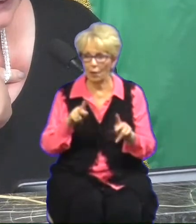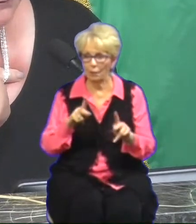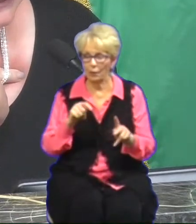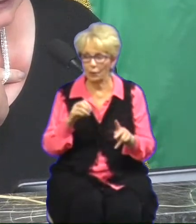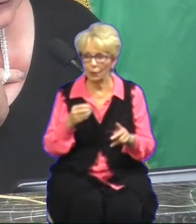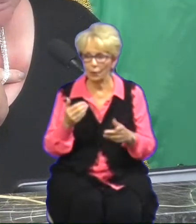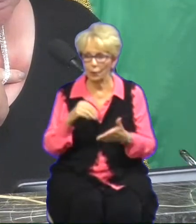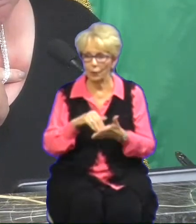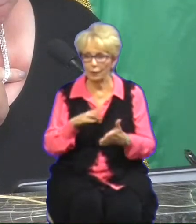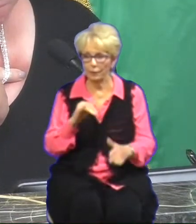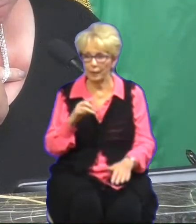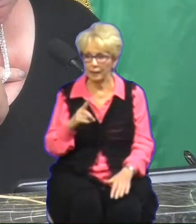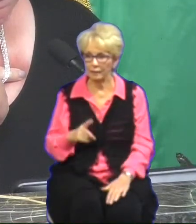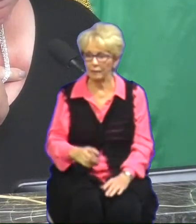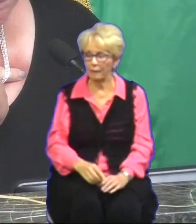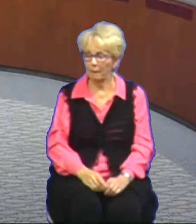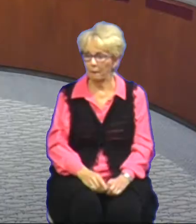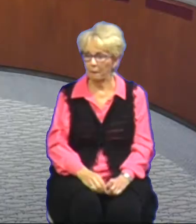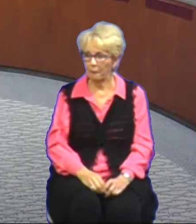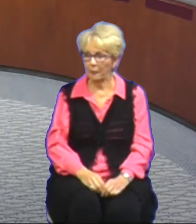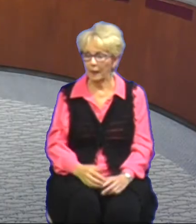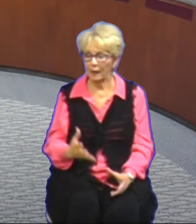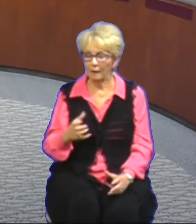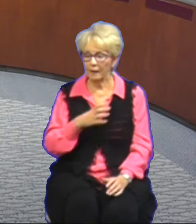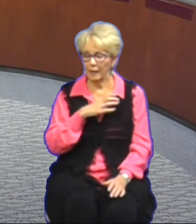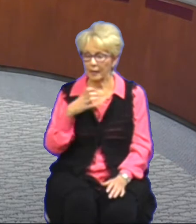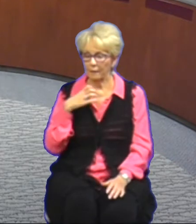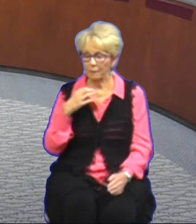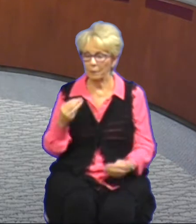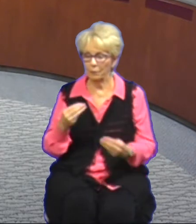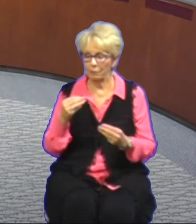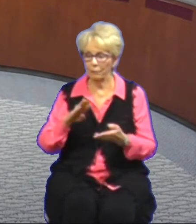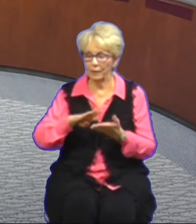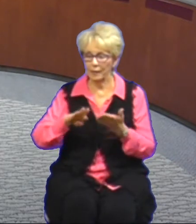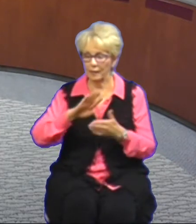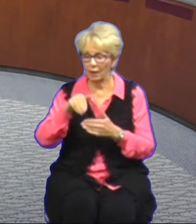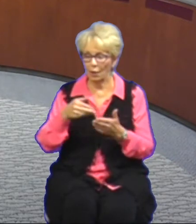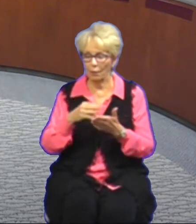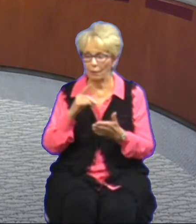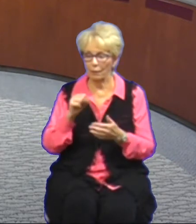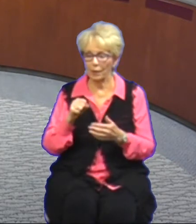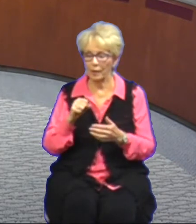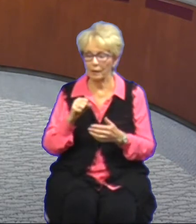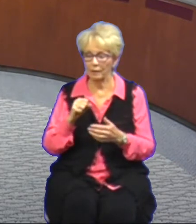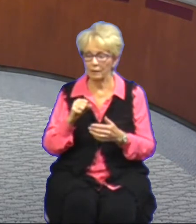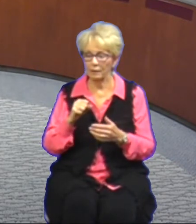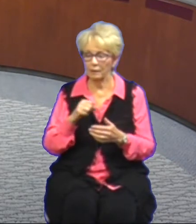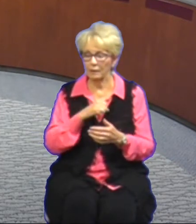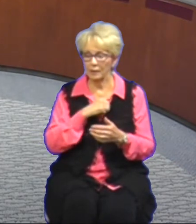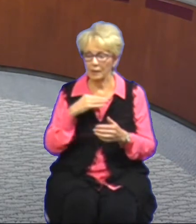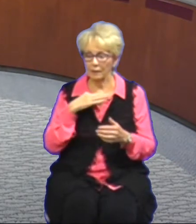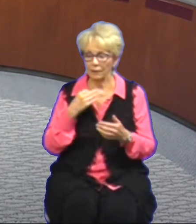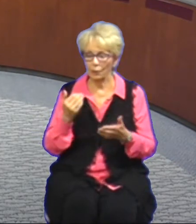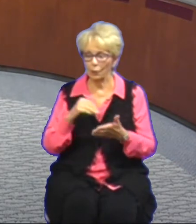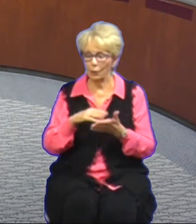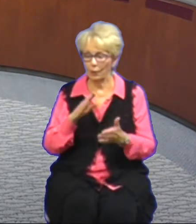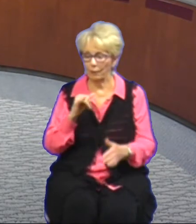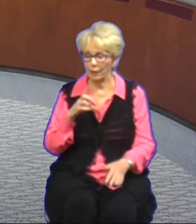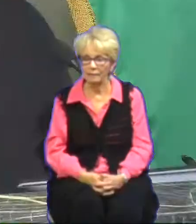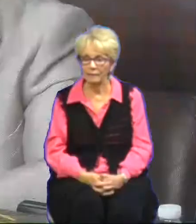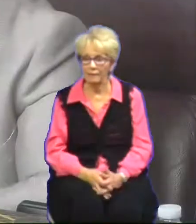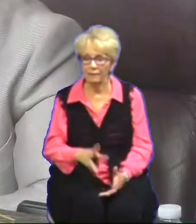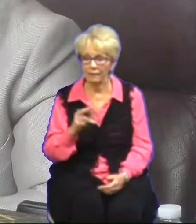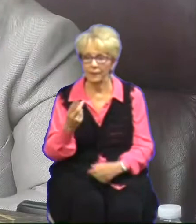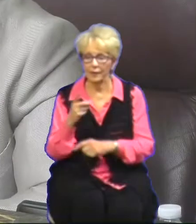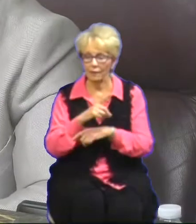to rebid. What's the wish of council? Motion to reject all bids and instruct staff to rebid the